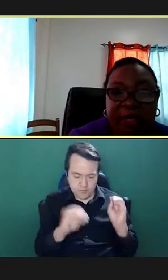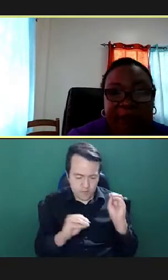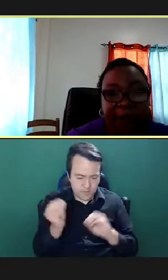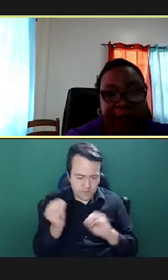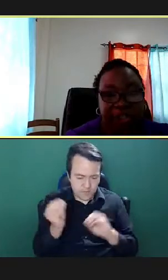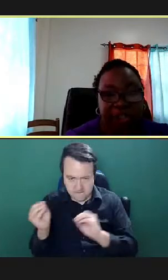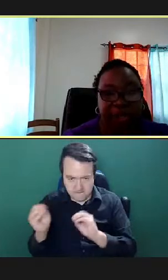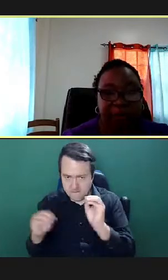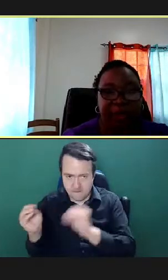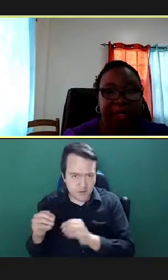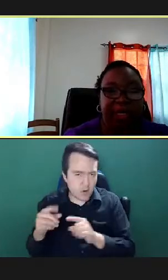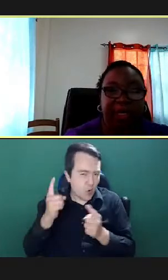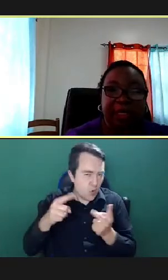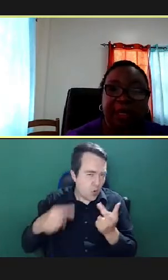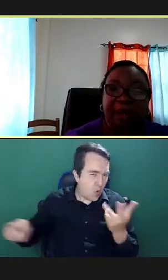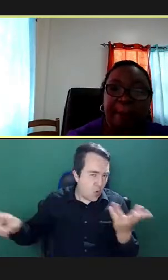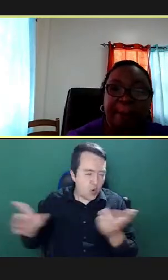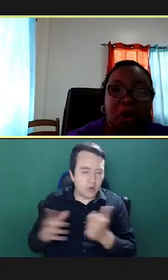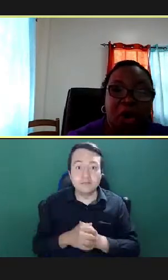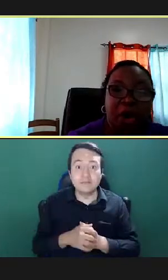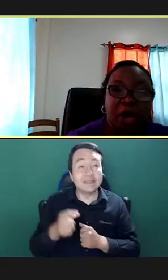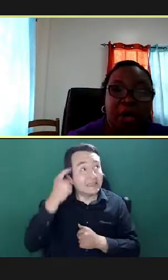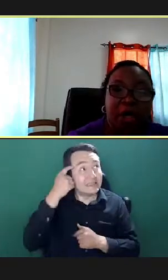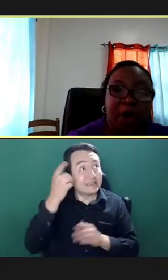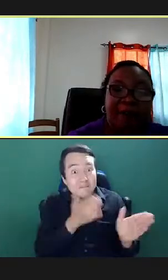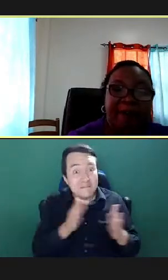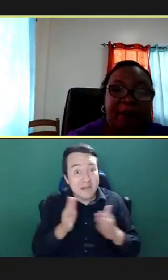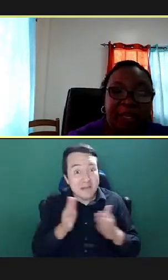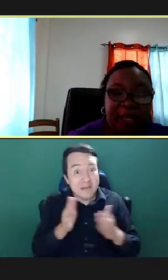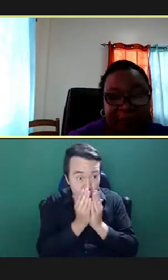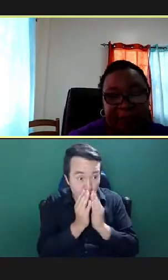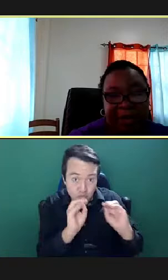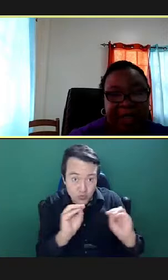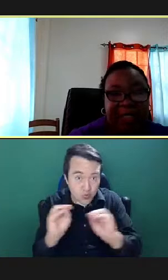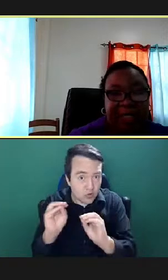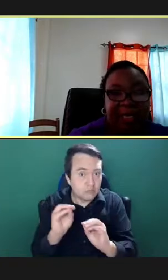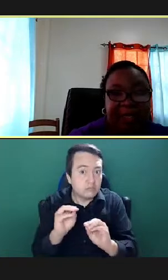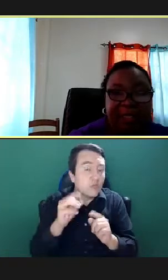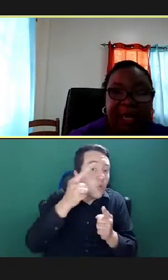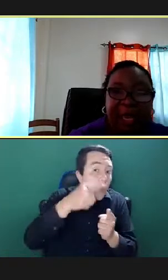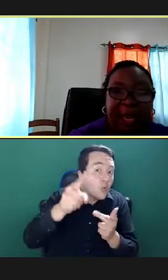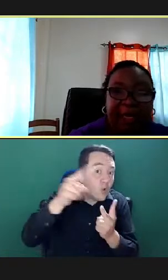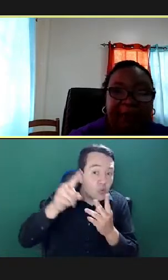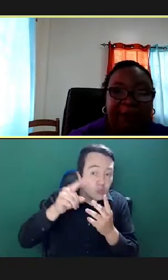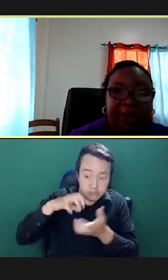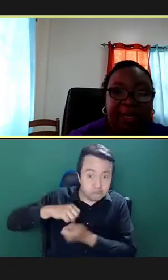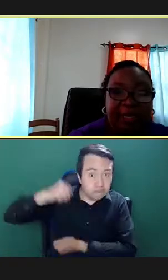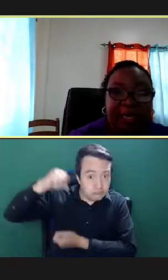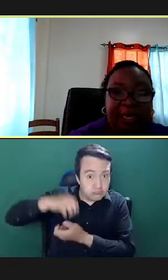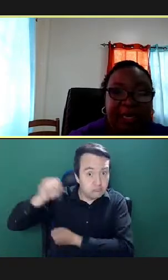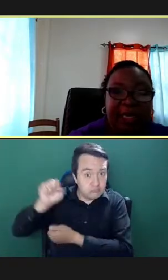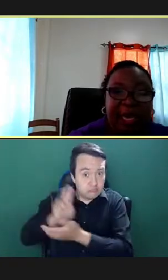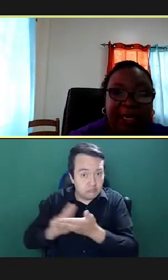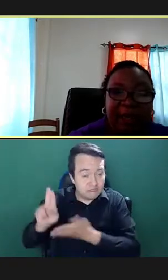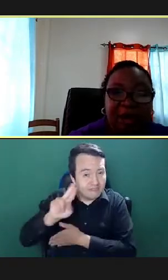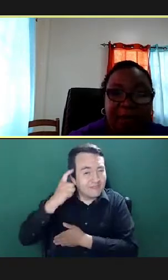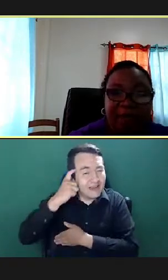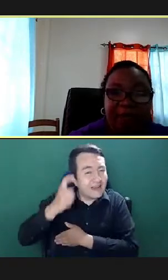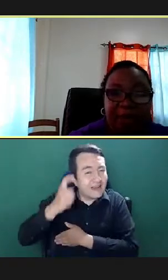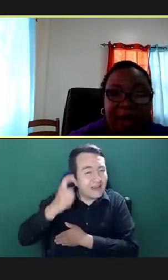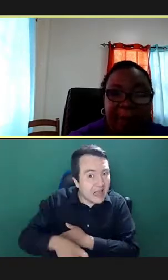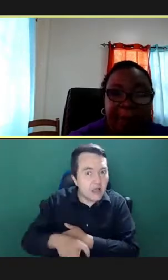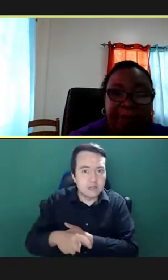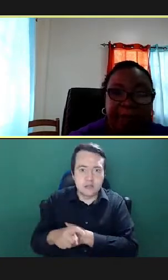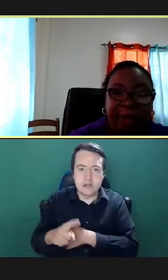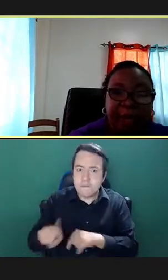So in the future, we need more funding for mental health, and funding can